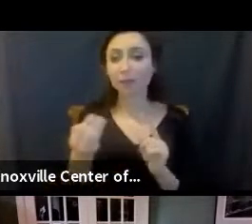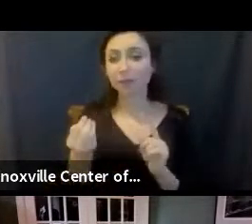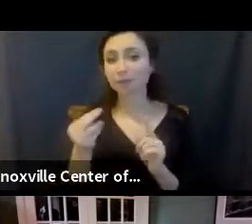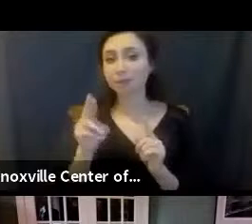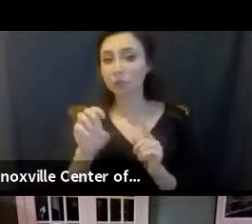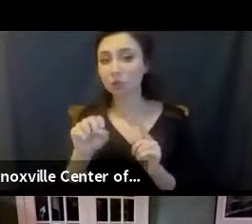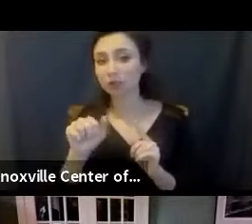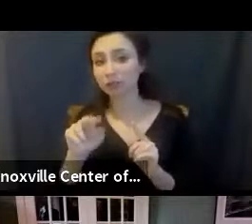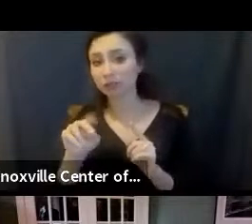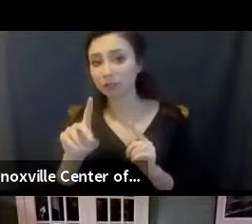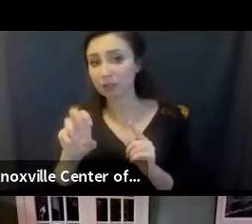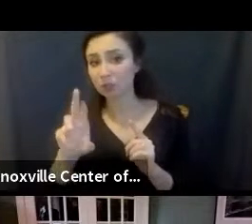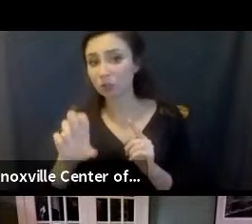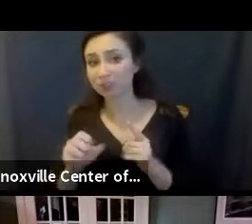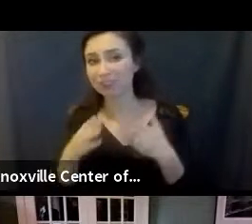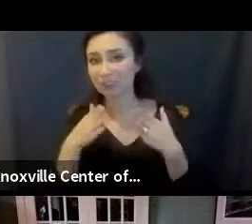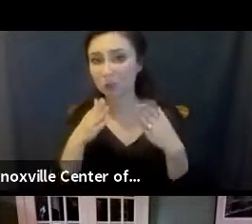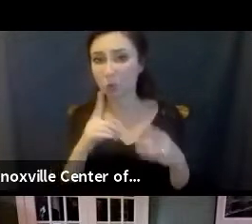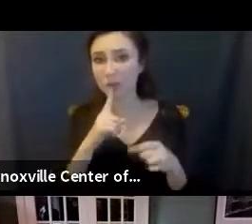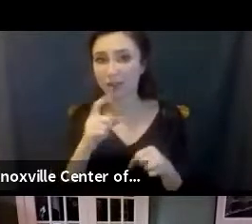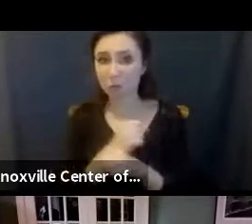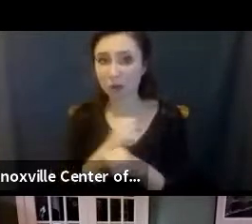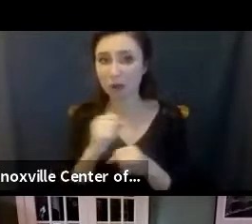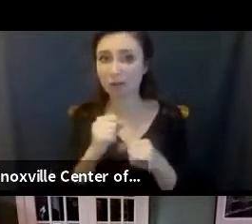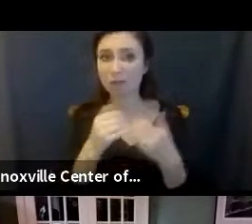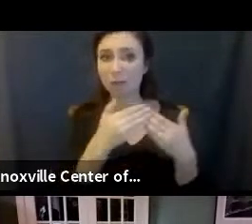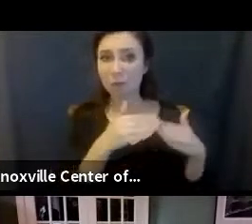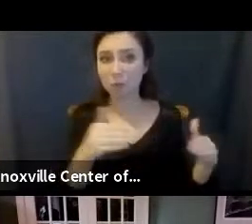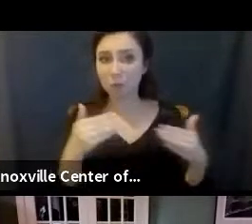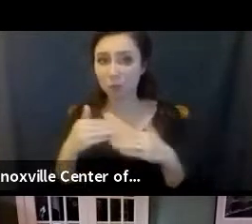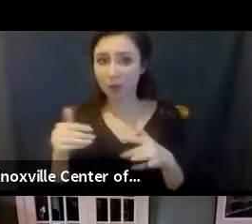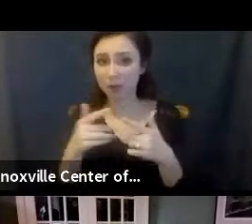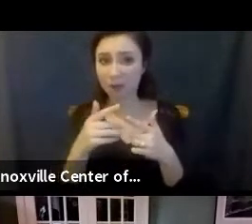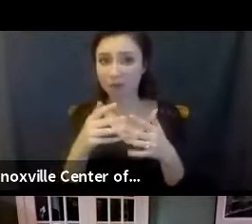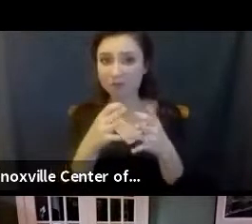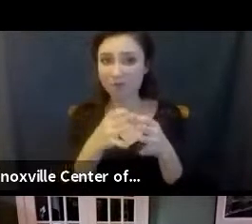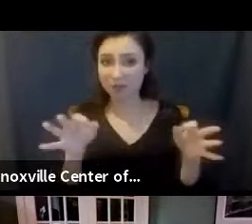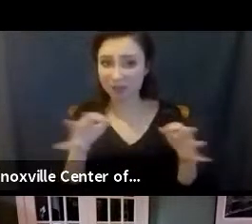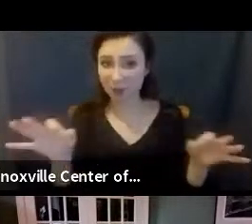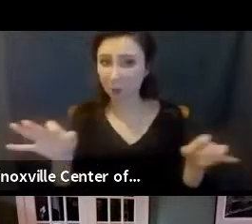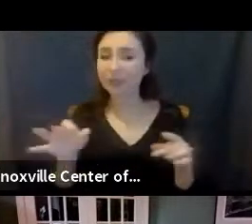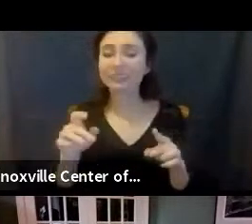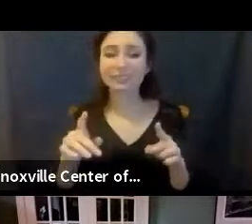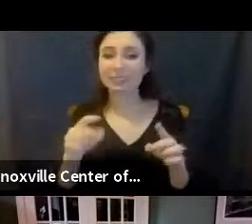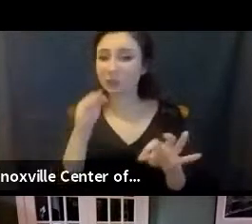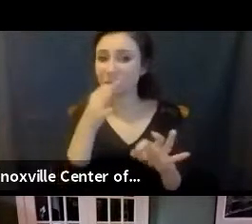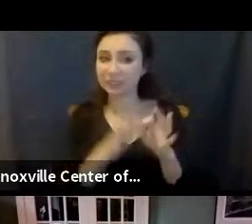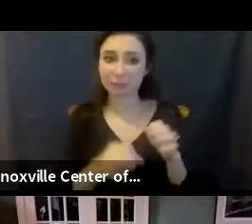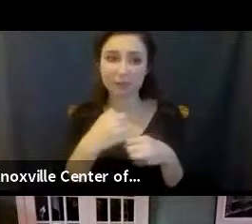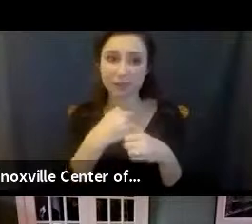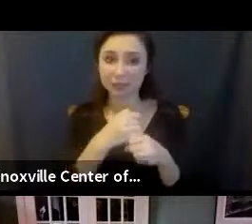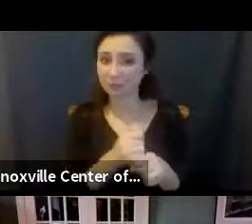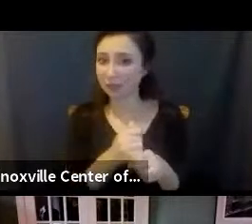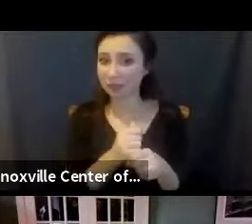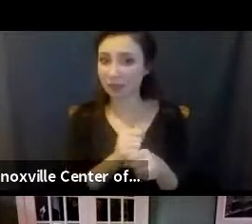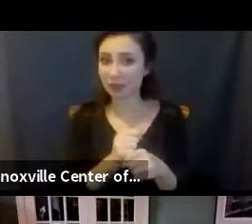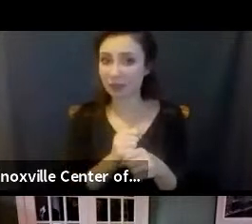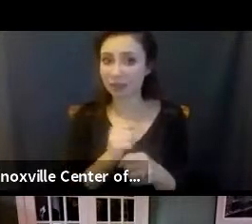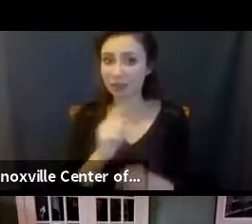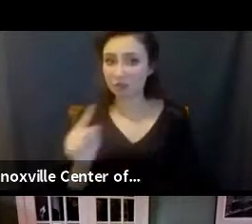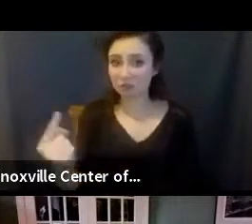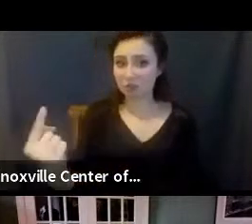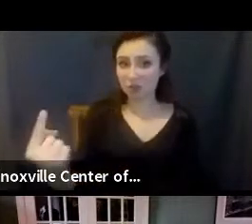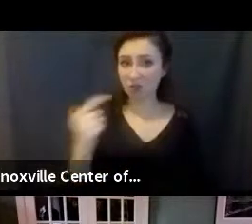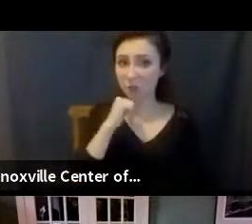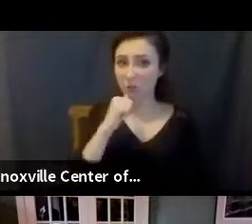to actually break out the language simply to make this a standalone and not